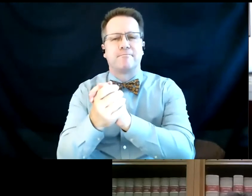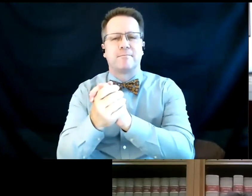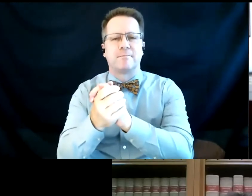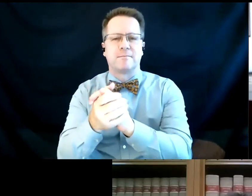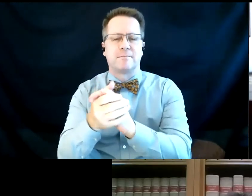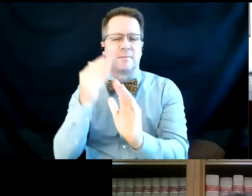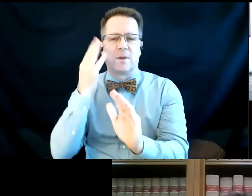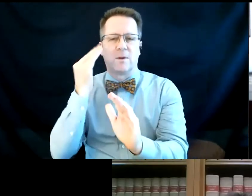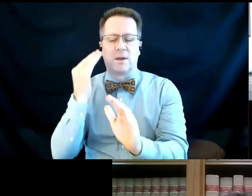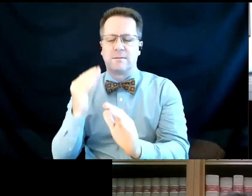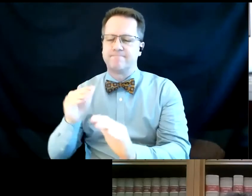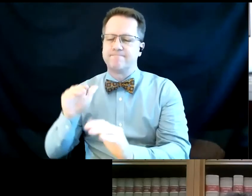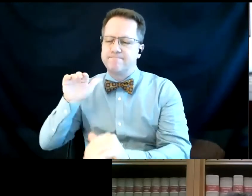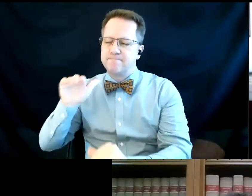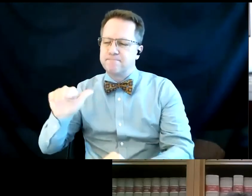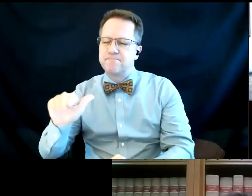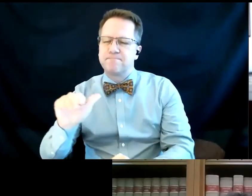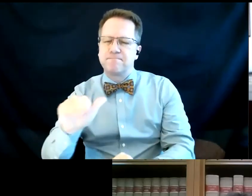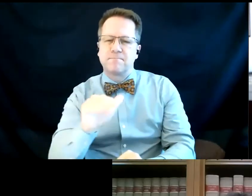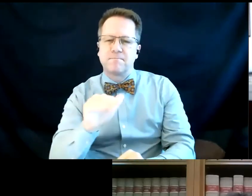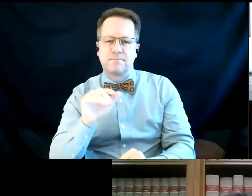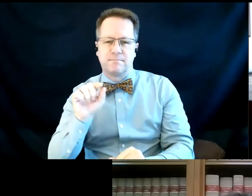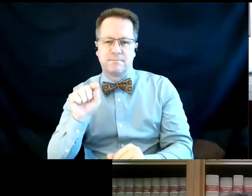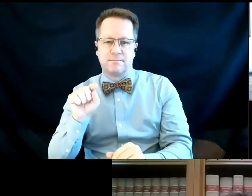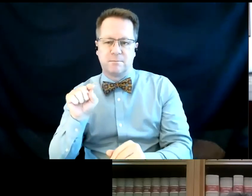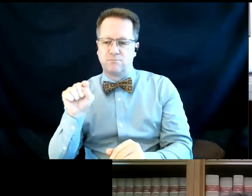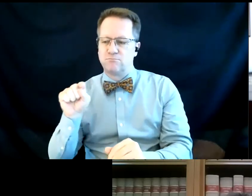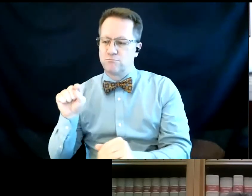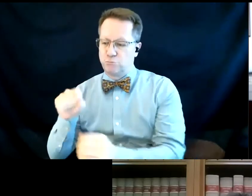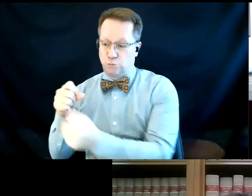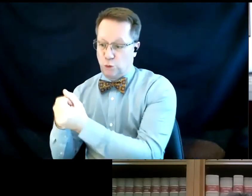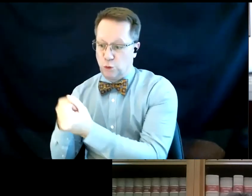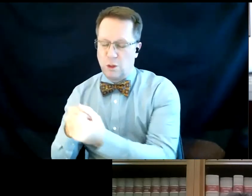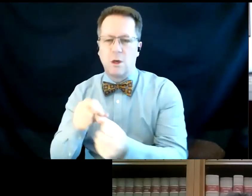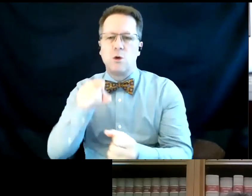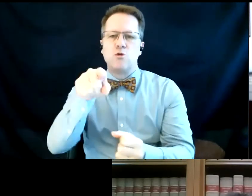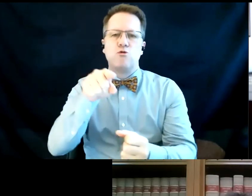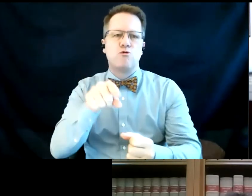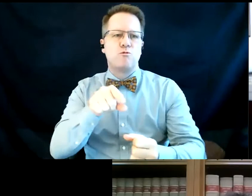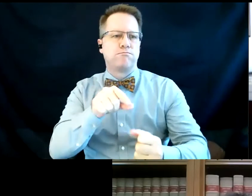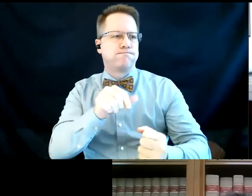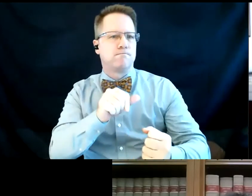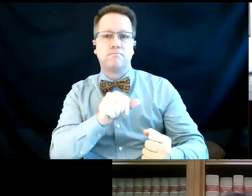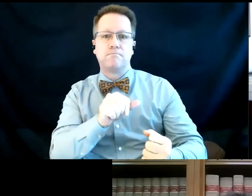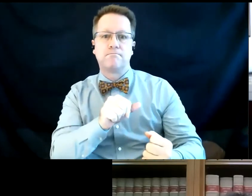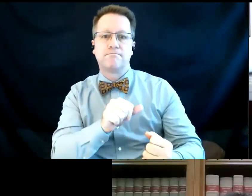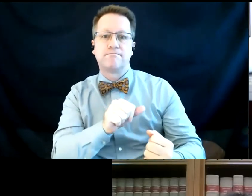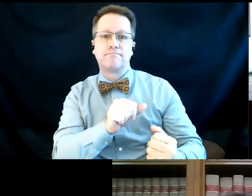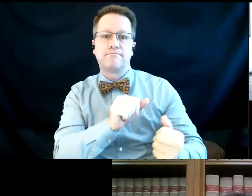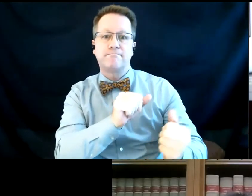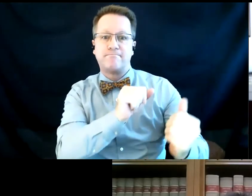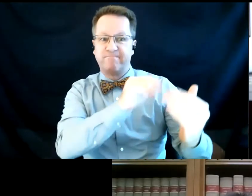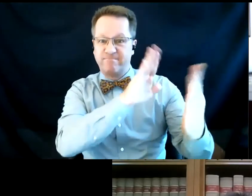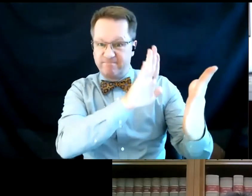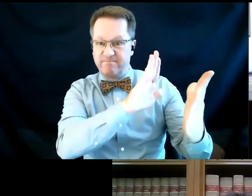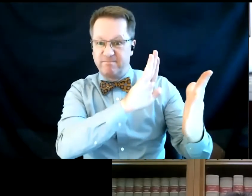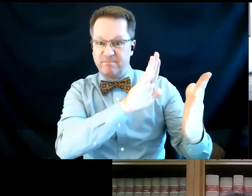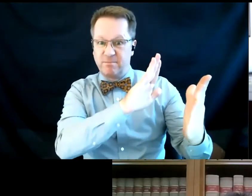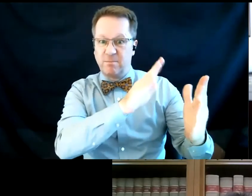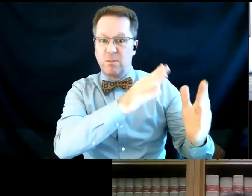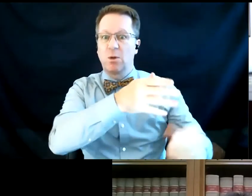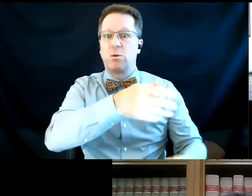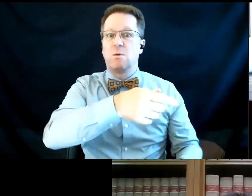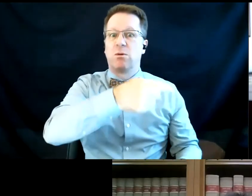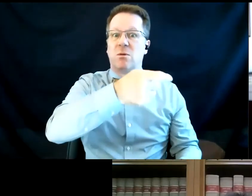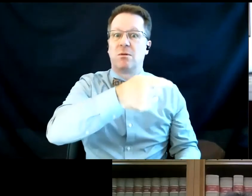our supporters on right now. You argued successfully a case on behalf of our clients, Amy Stevens and Don Zarda,